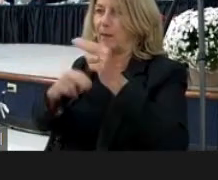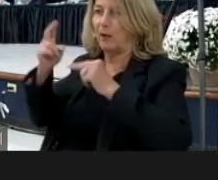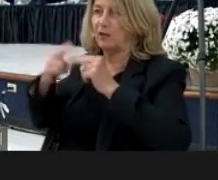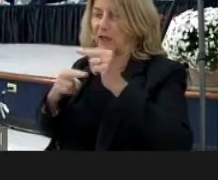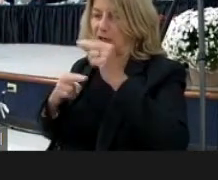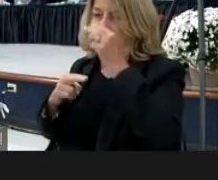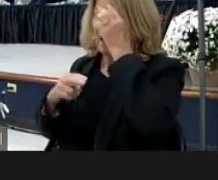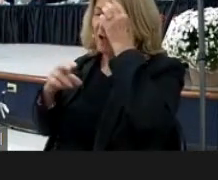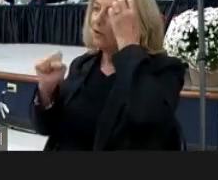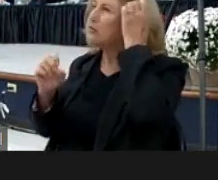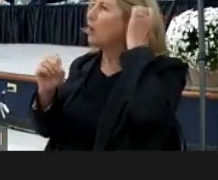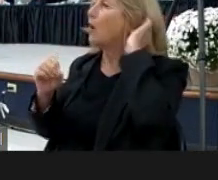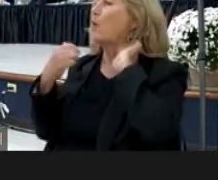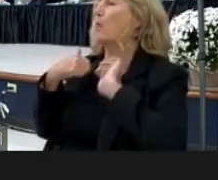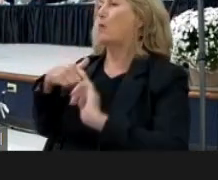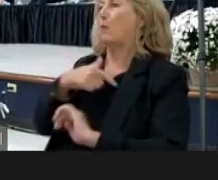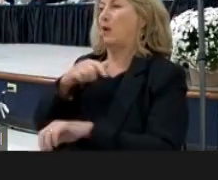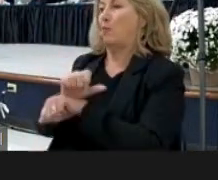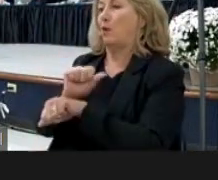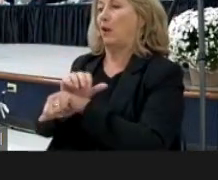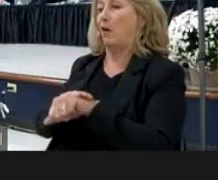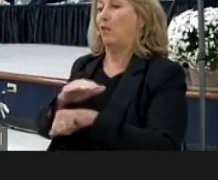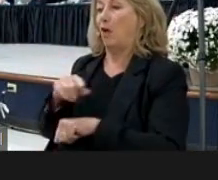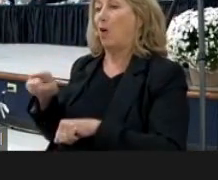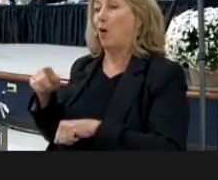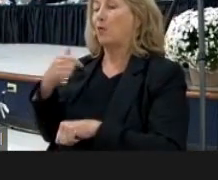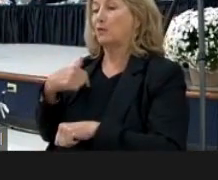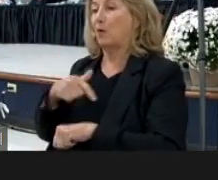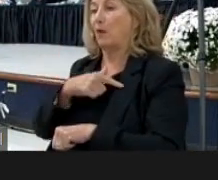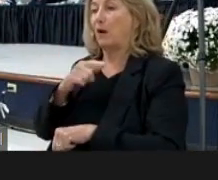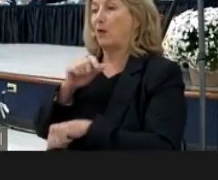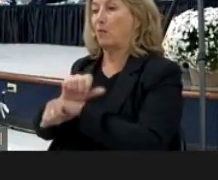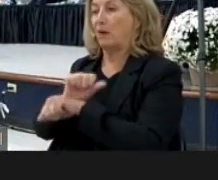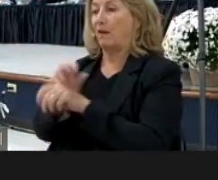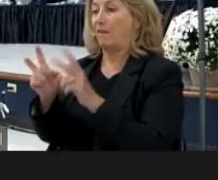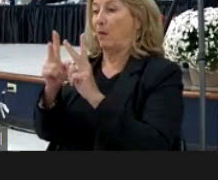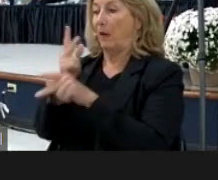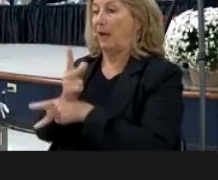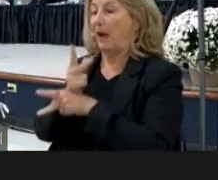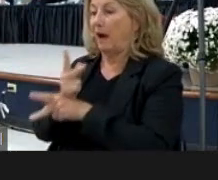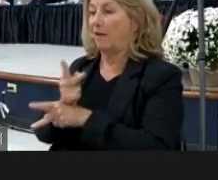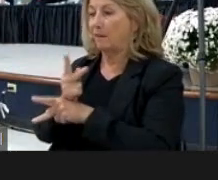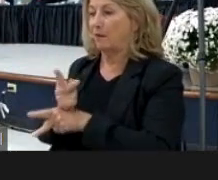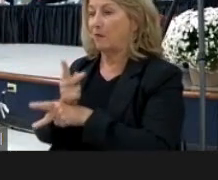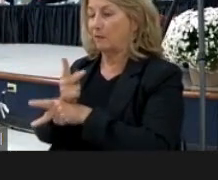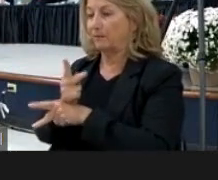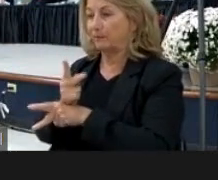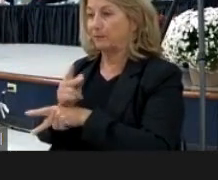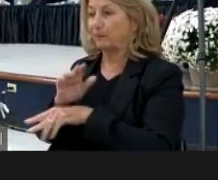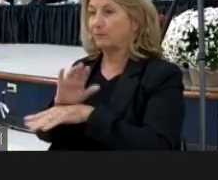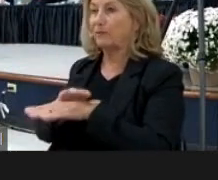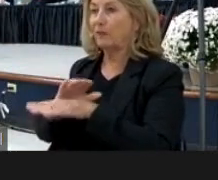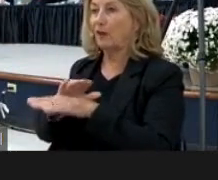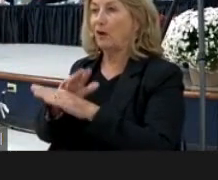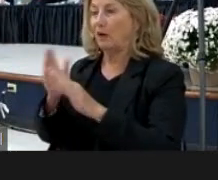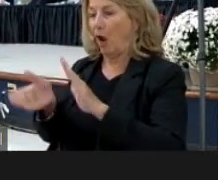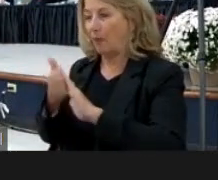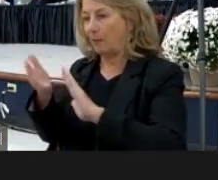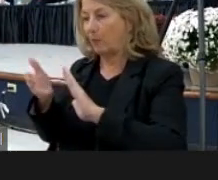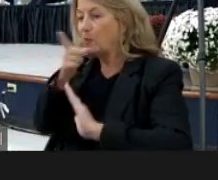So we're working on those. We are working very carefully on who the operational partners will be on